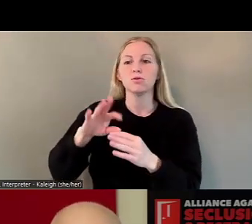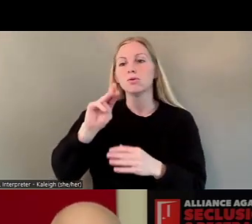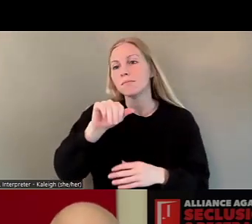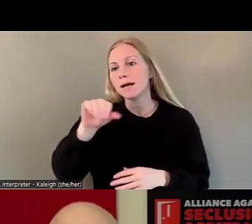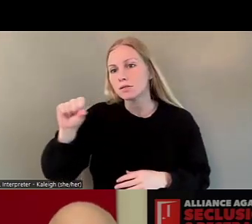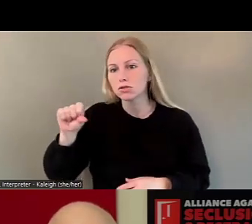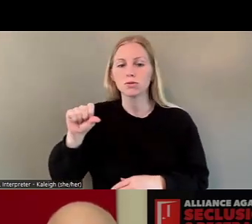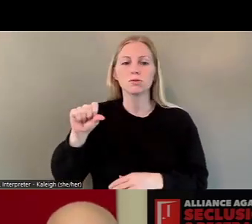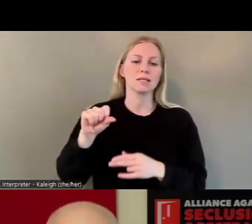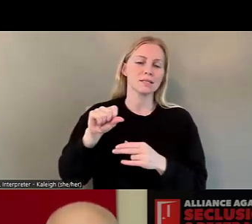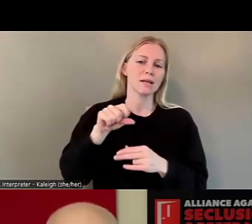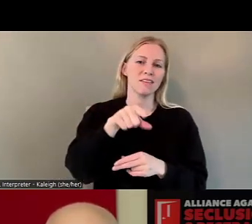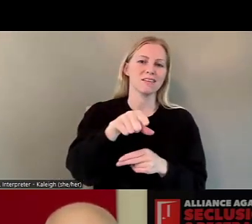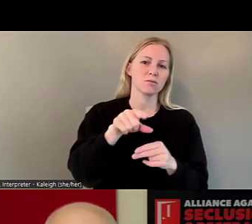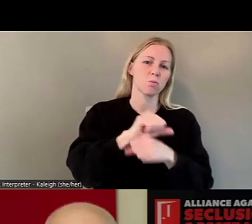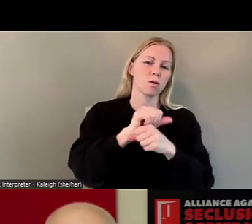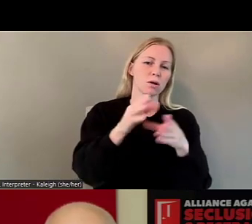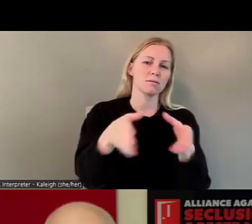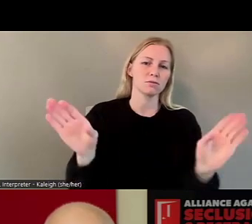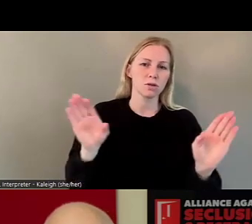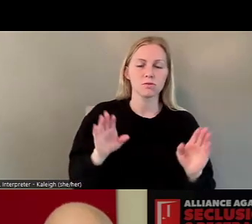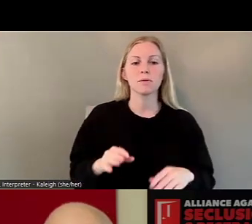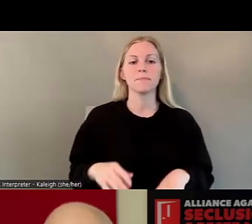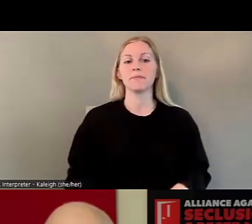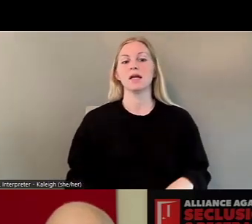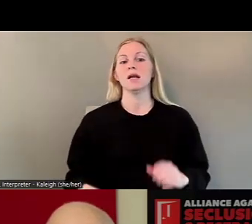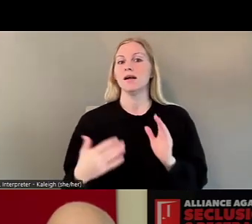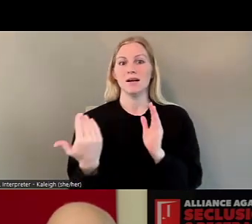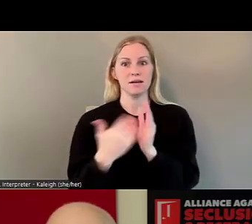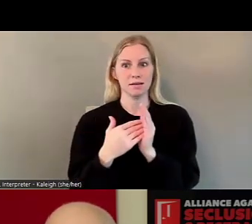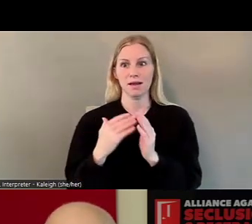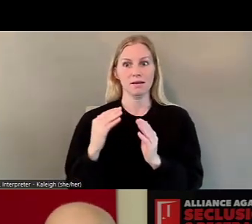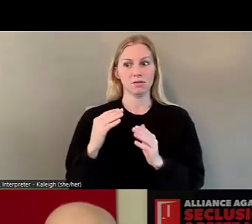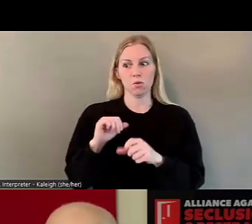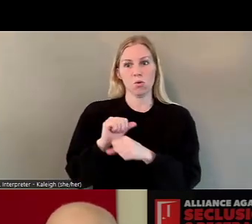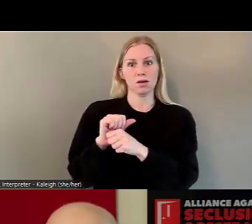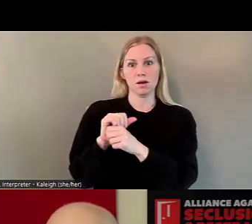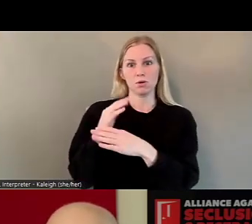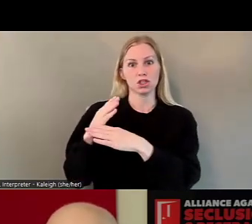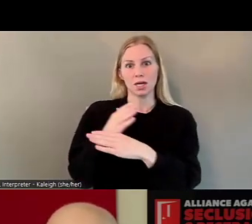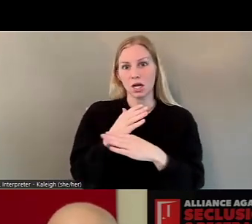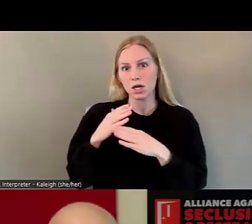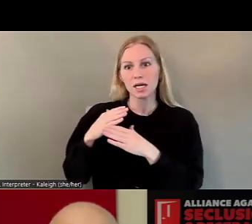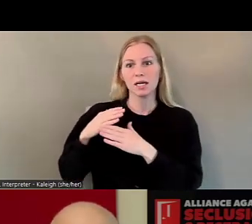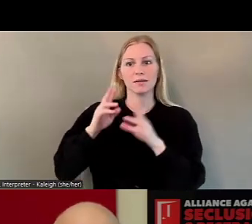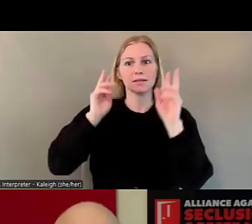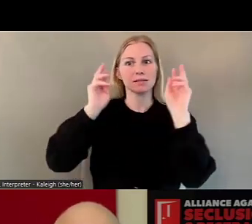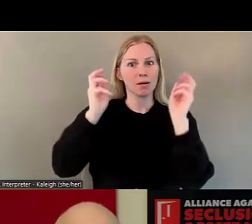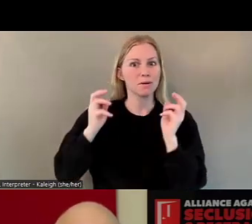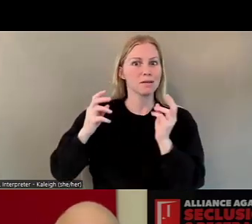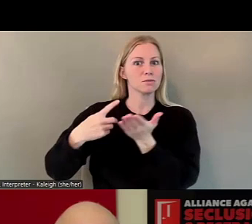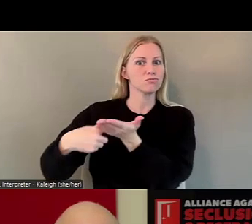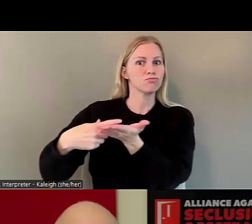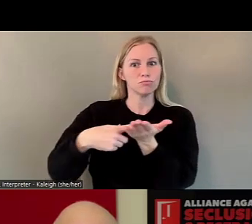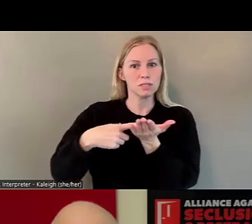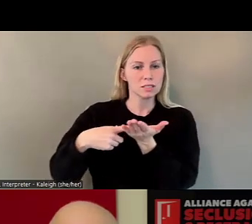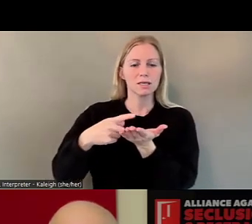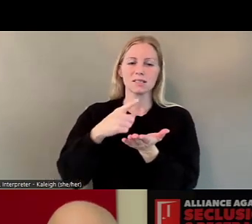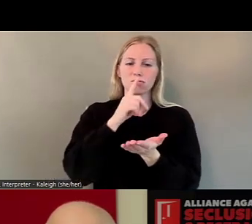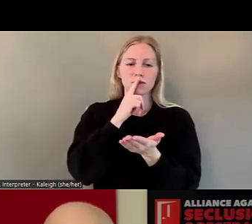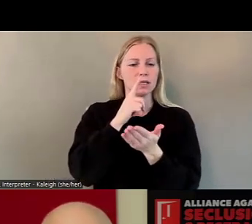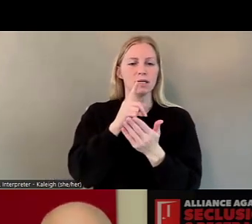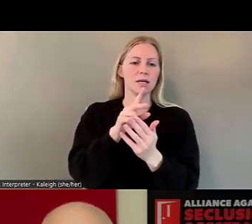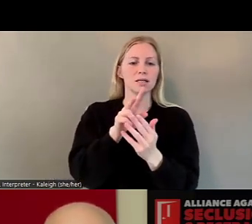this work. But again, the work that we're sharing today and the things we're talking about really apply to this